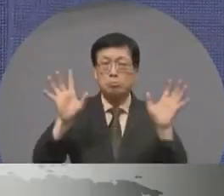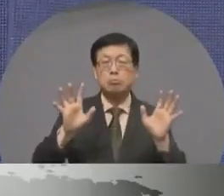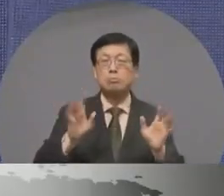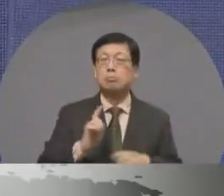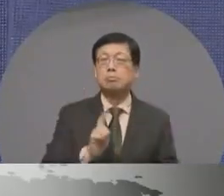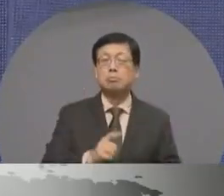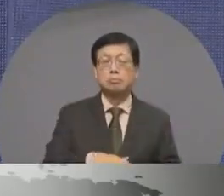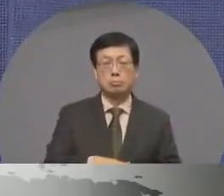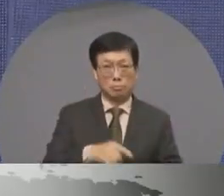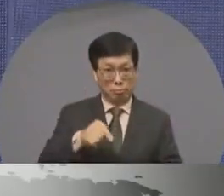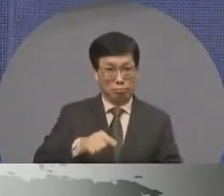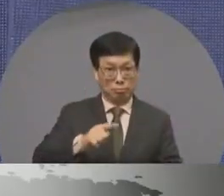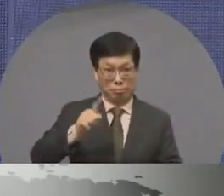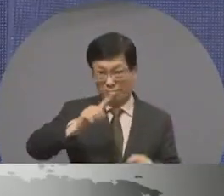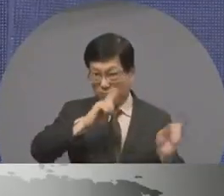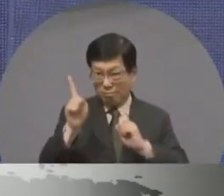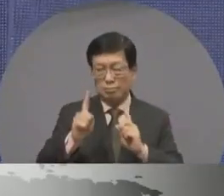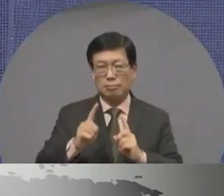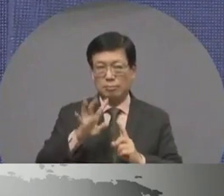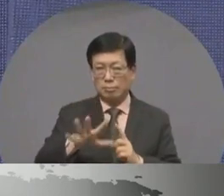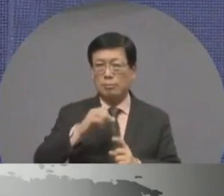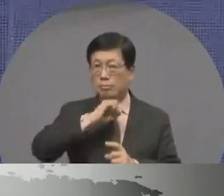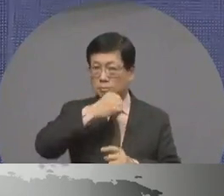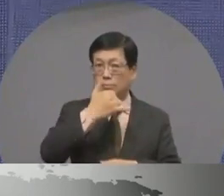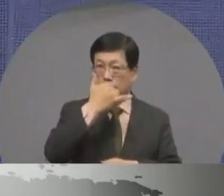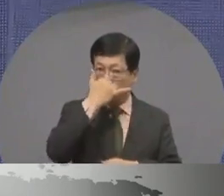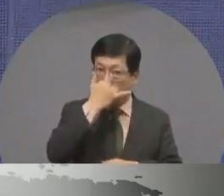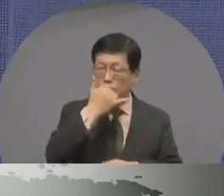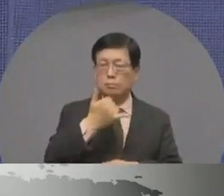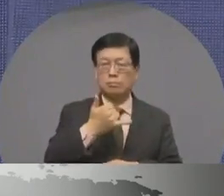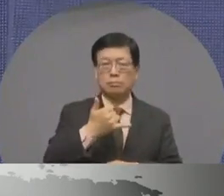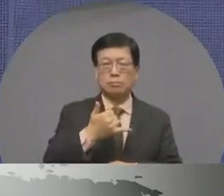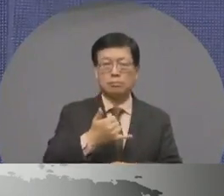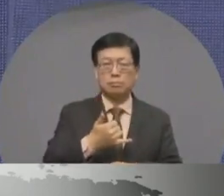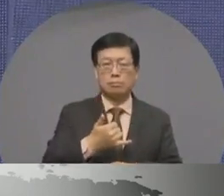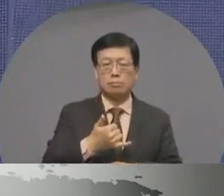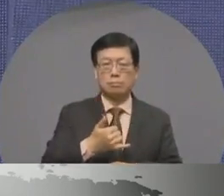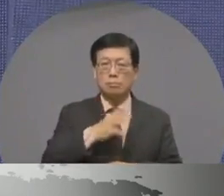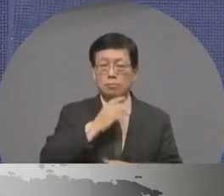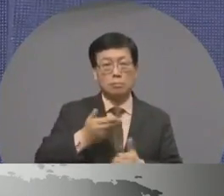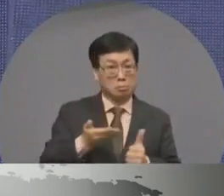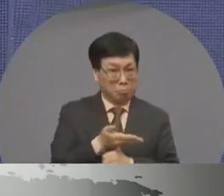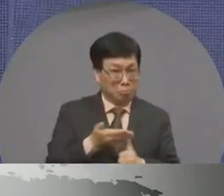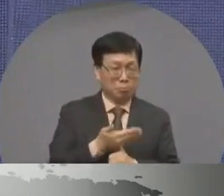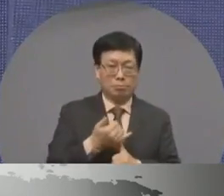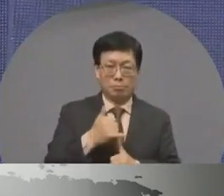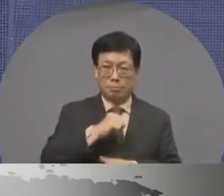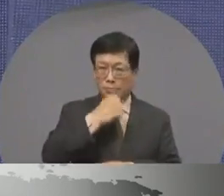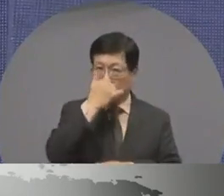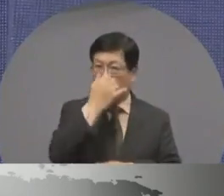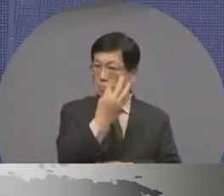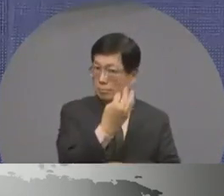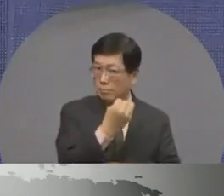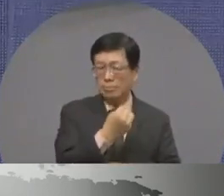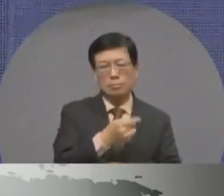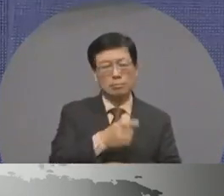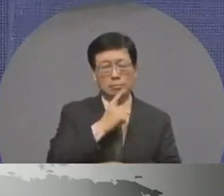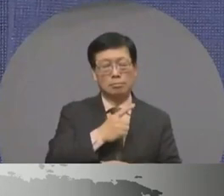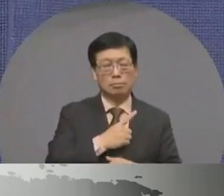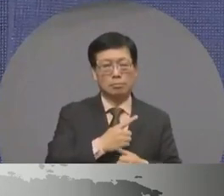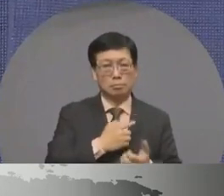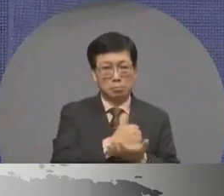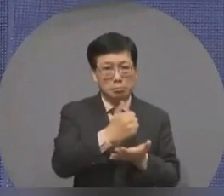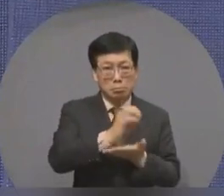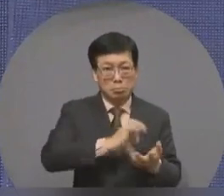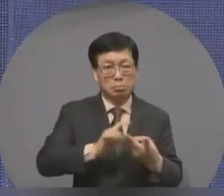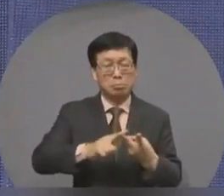Every working day, we will report the number of Taiwan hogs slaughtered to produce how much pork. The board will also show how much pork meat has been